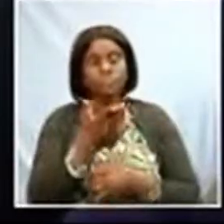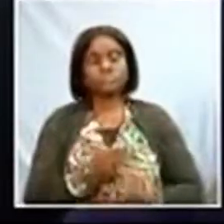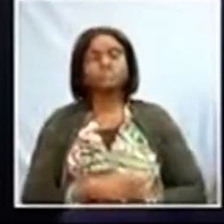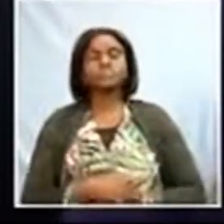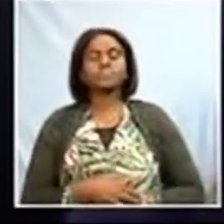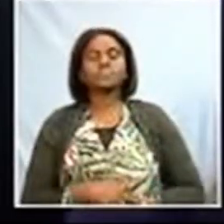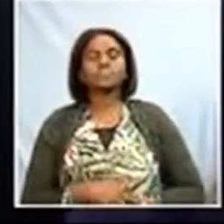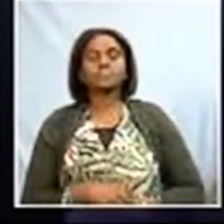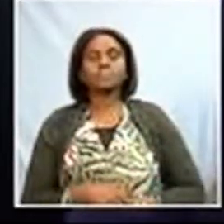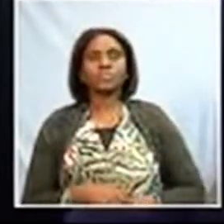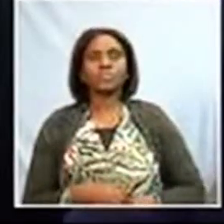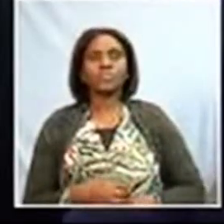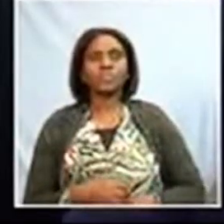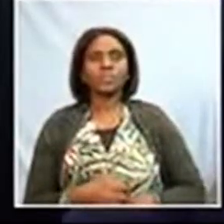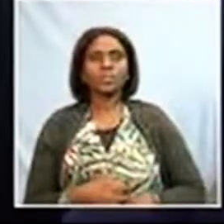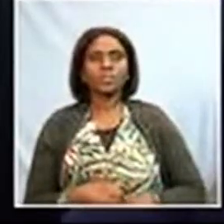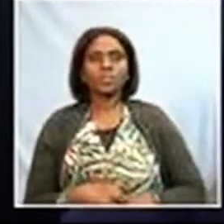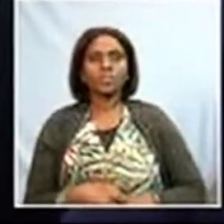on